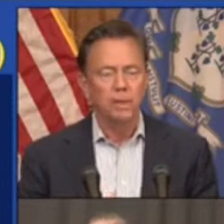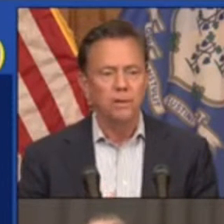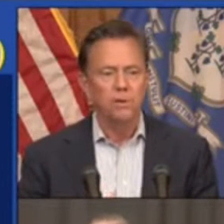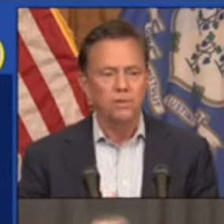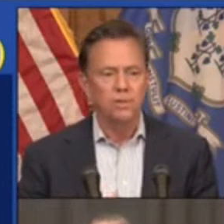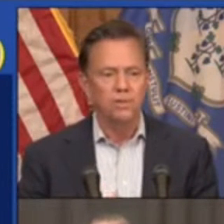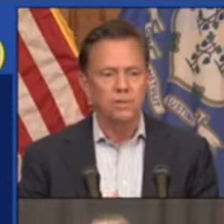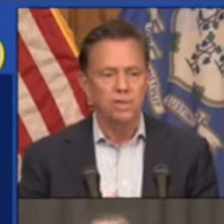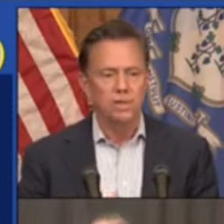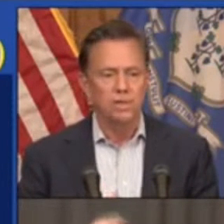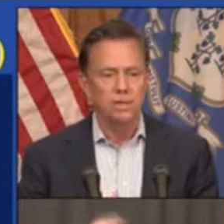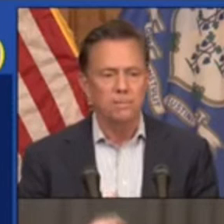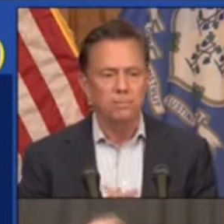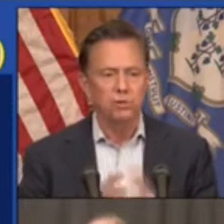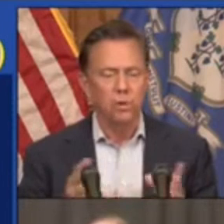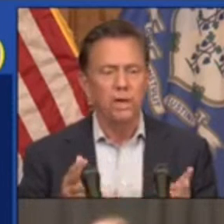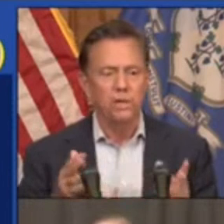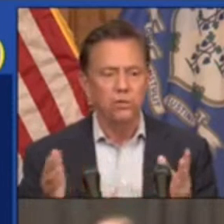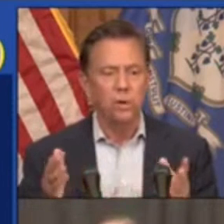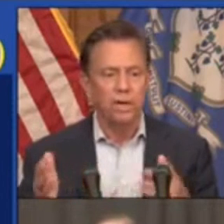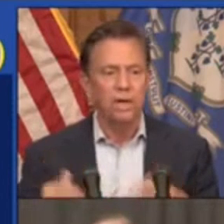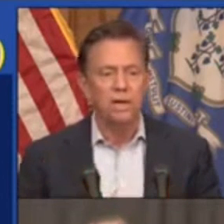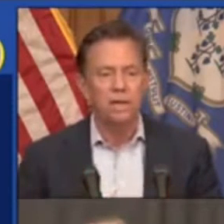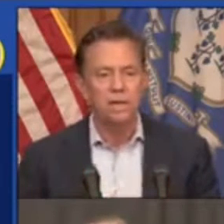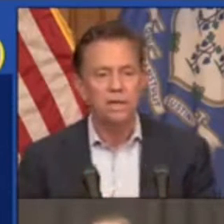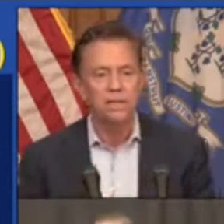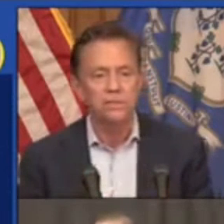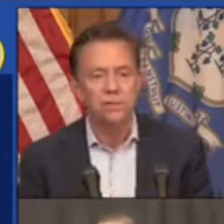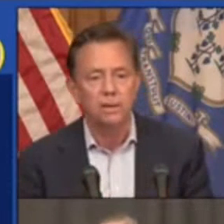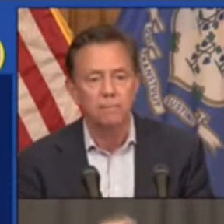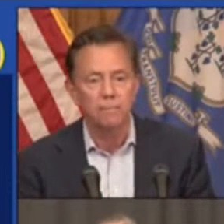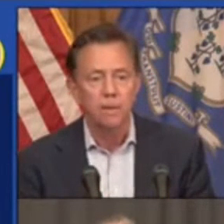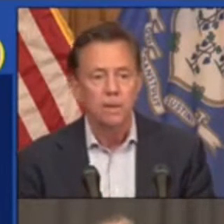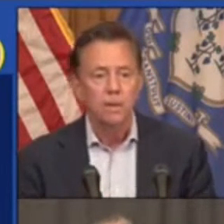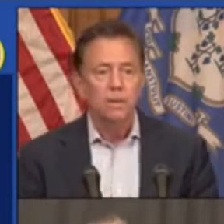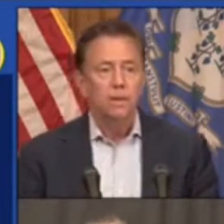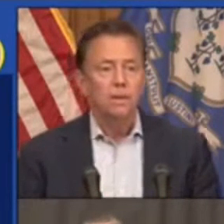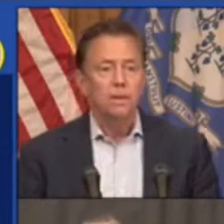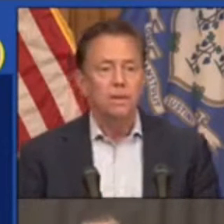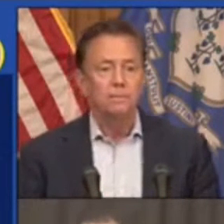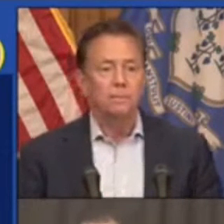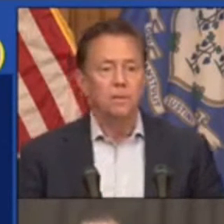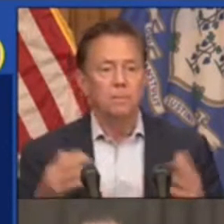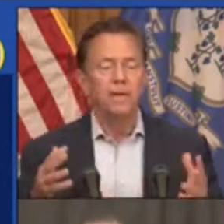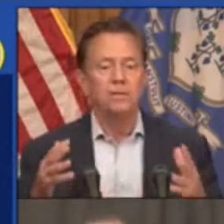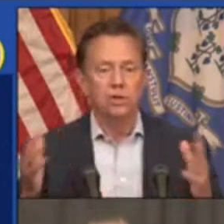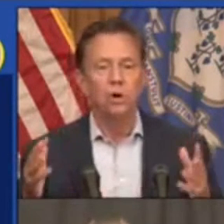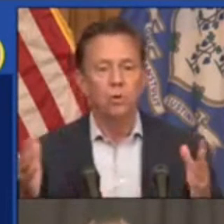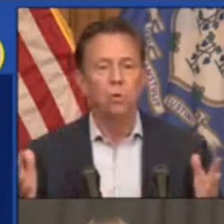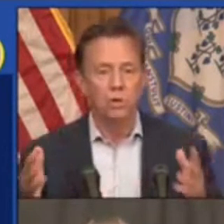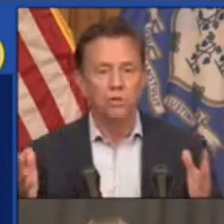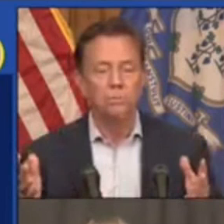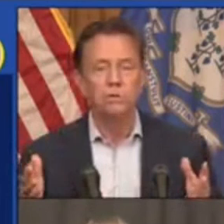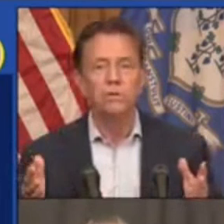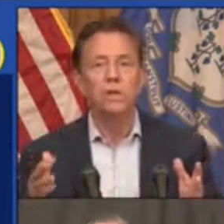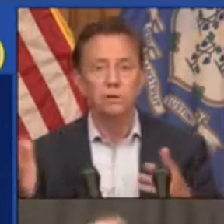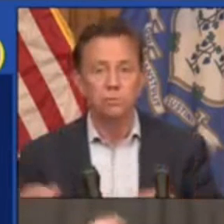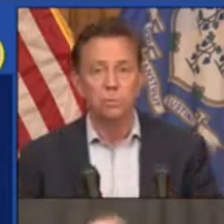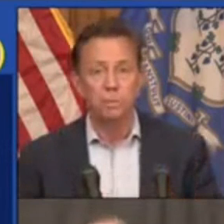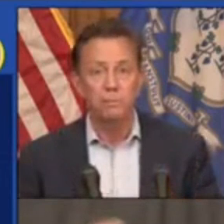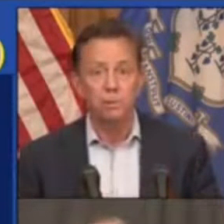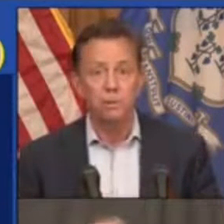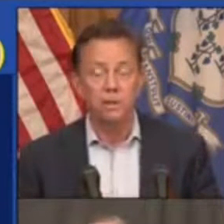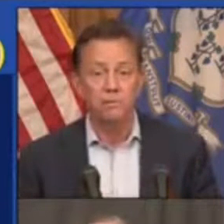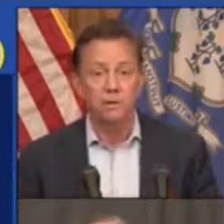be interested to see that 20 to 29 is the biggest cohort in terms of years